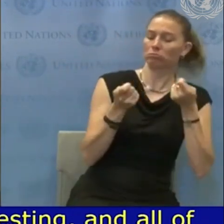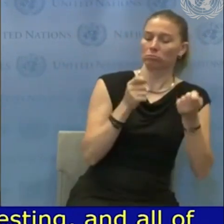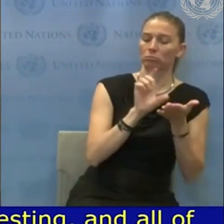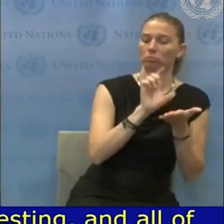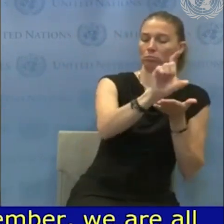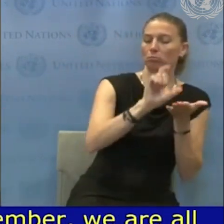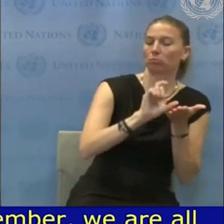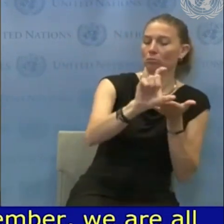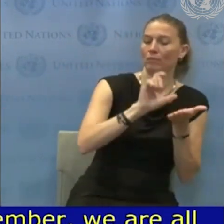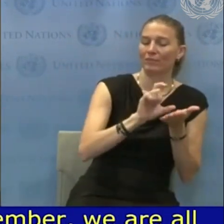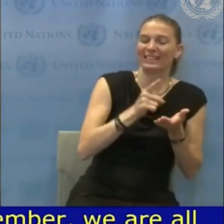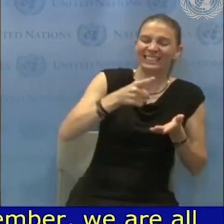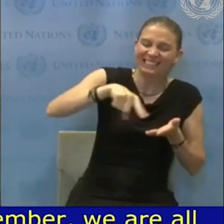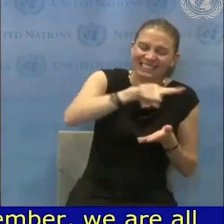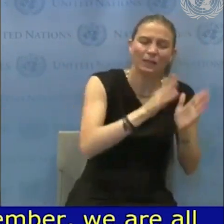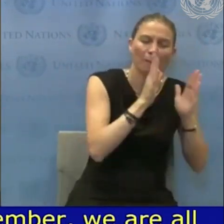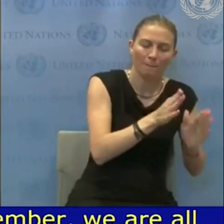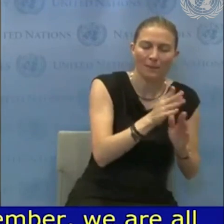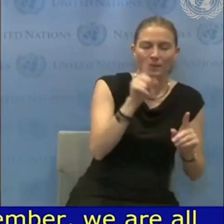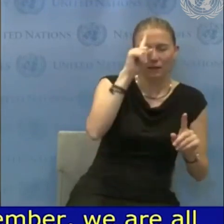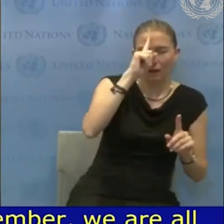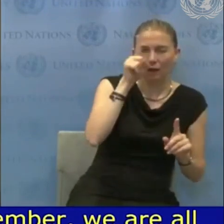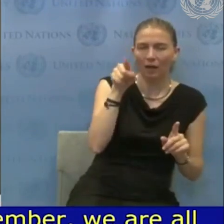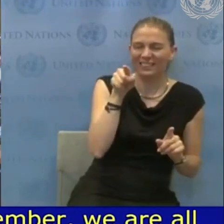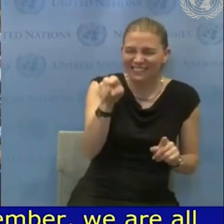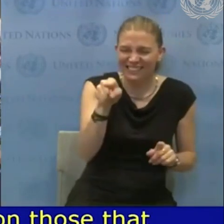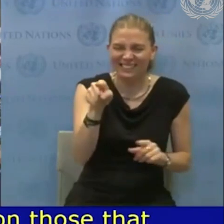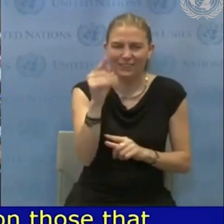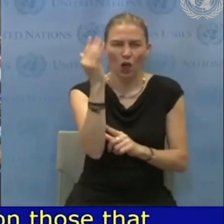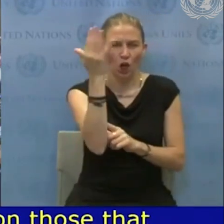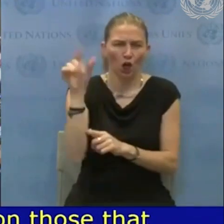button. Thank you.